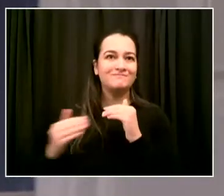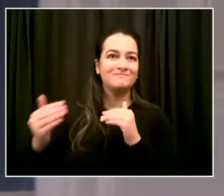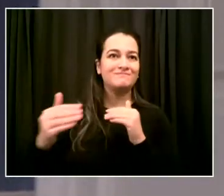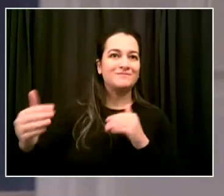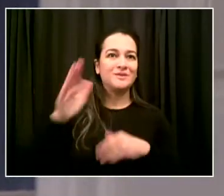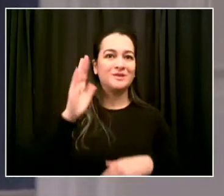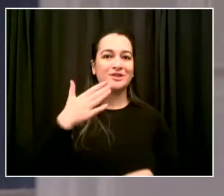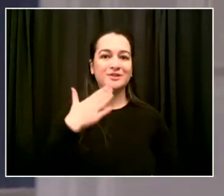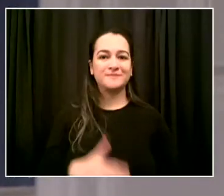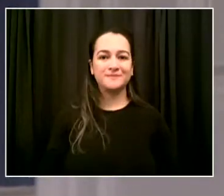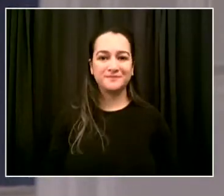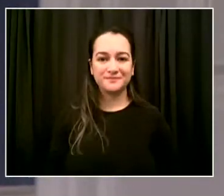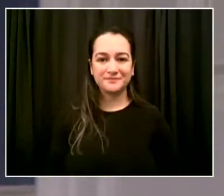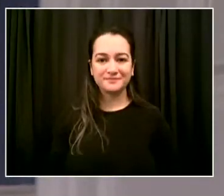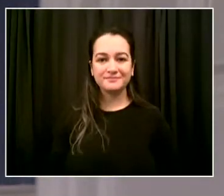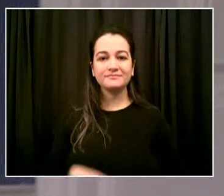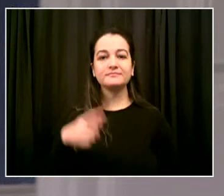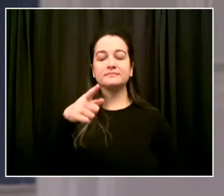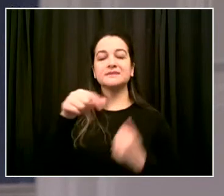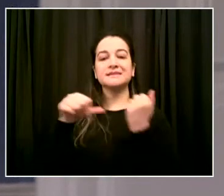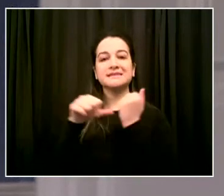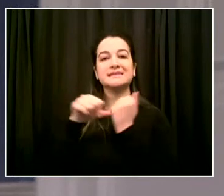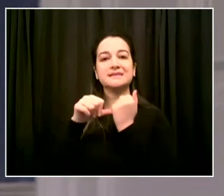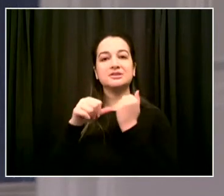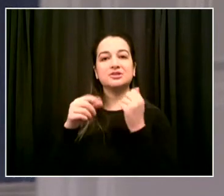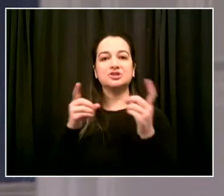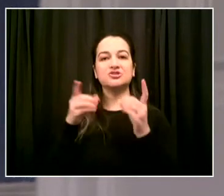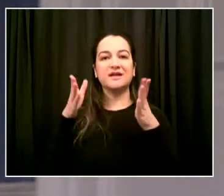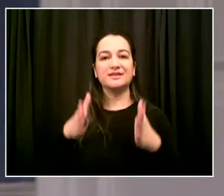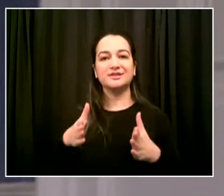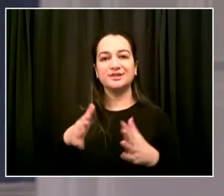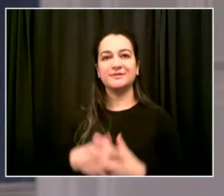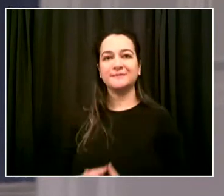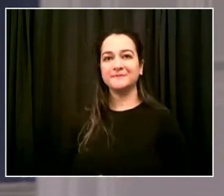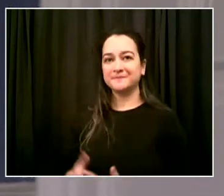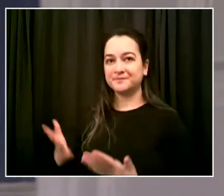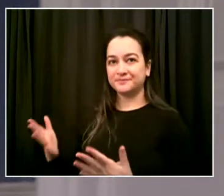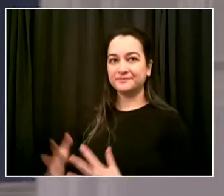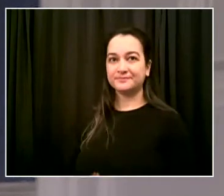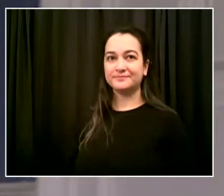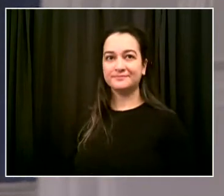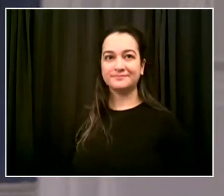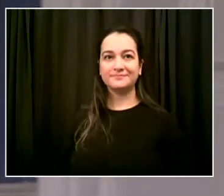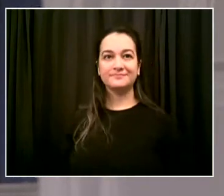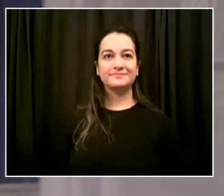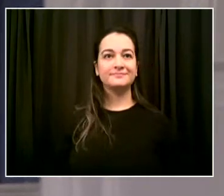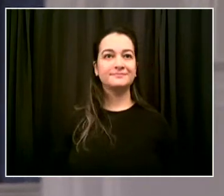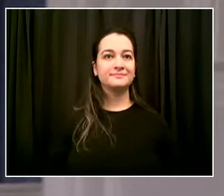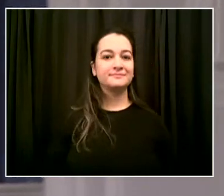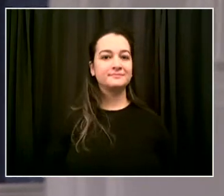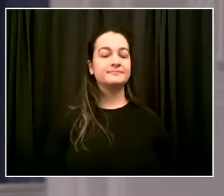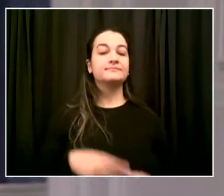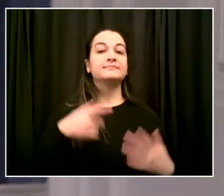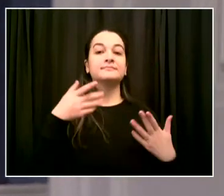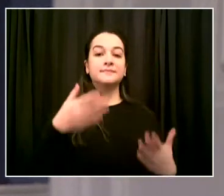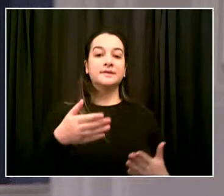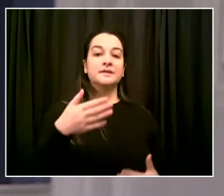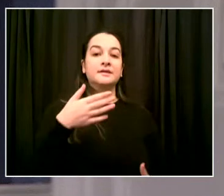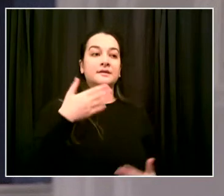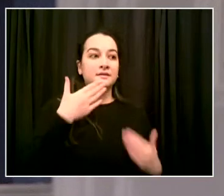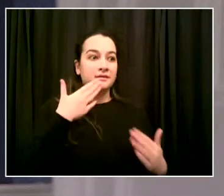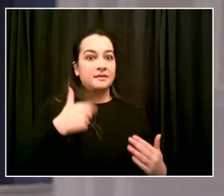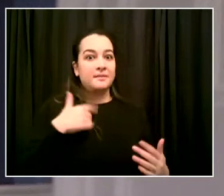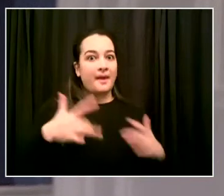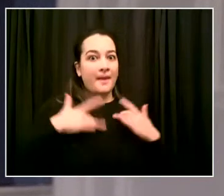I'm so pleased to be here today to join you and to continue serving my city in this new role. Having entered city government in the 1990s as the